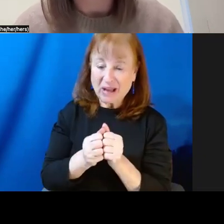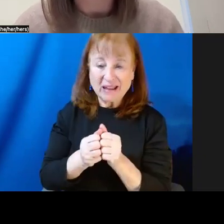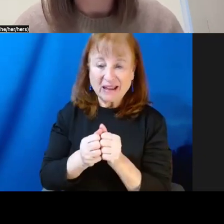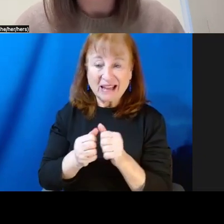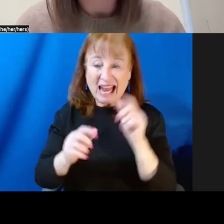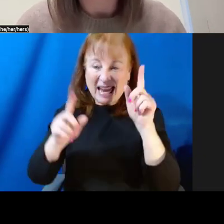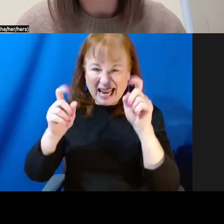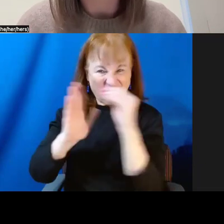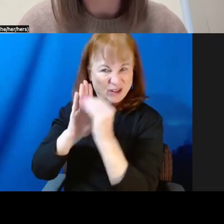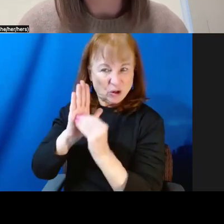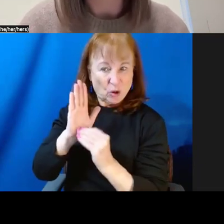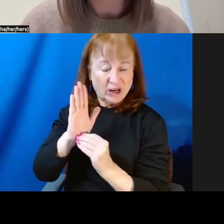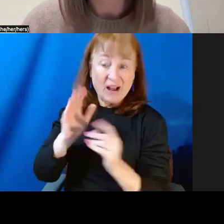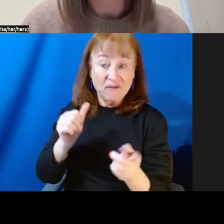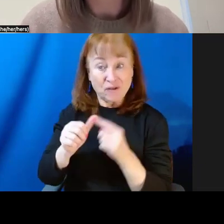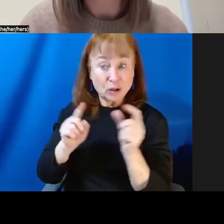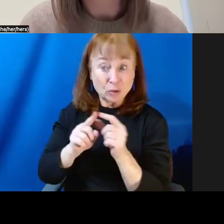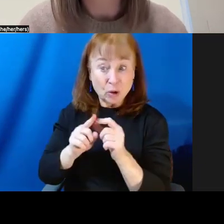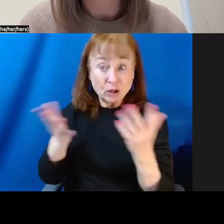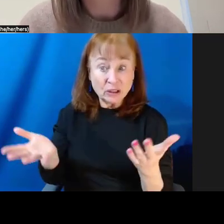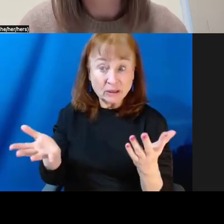first words?